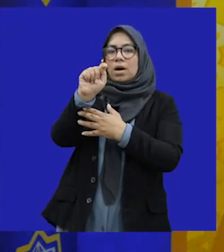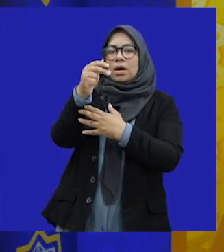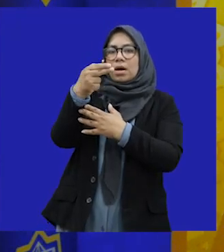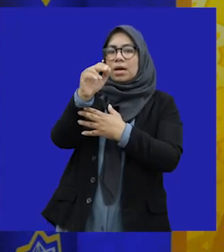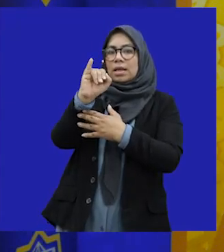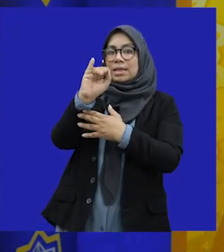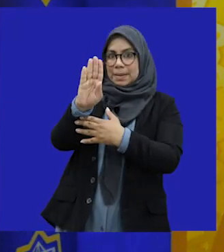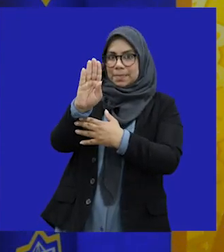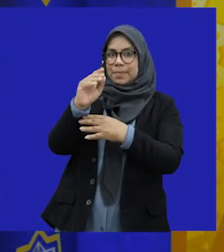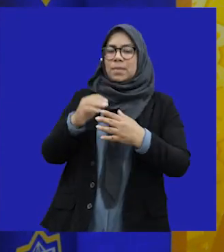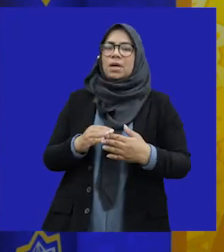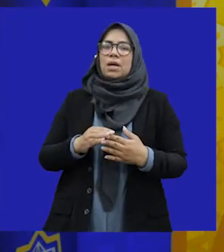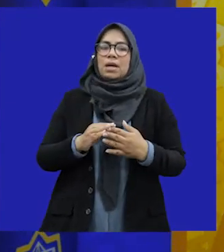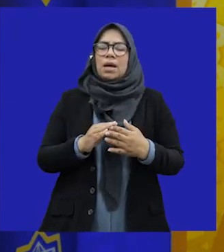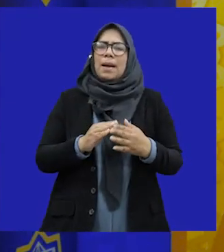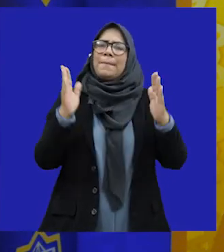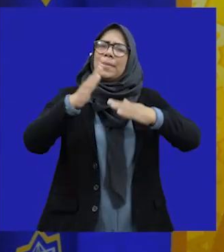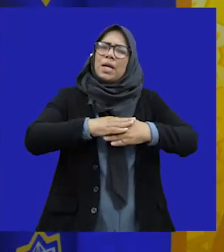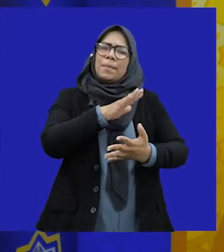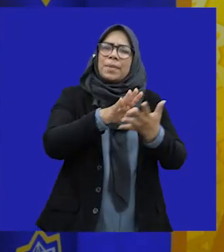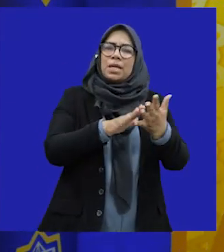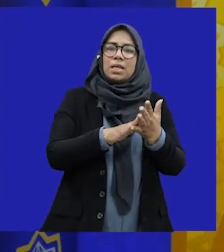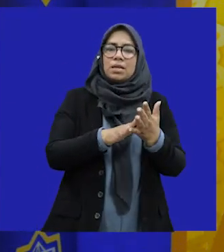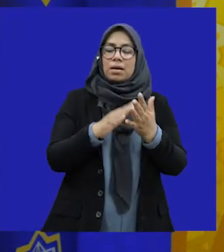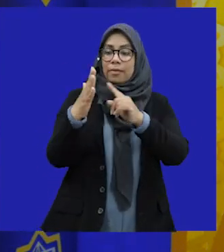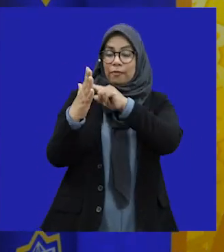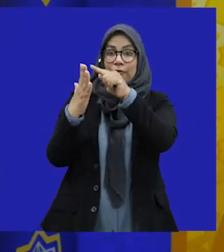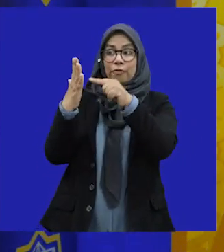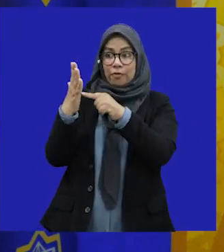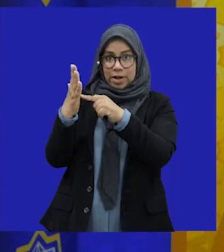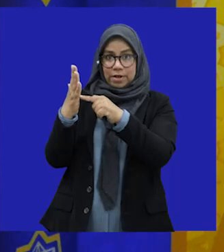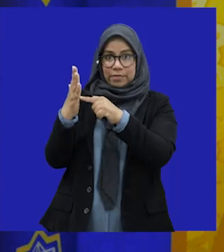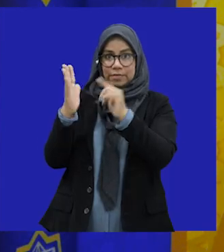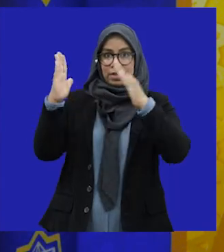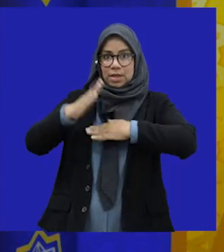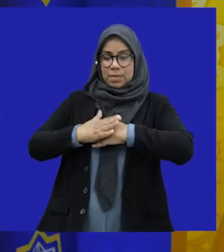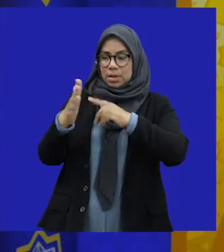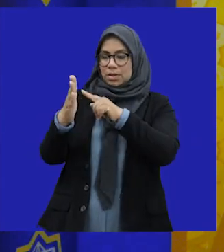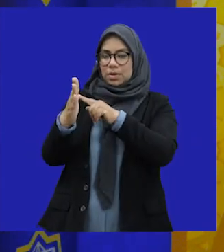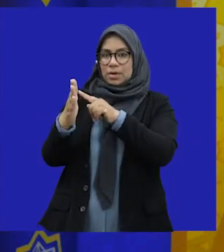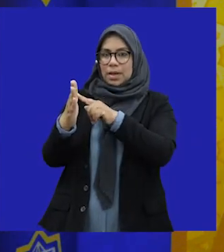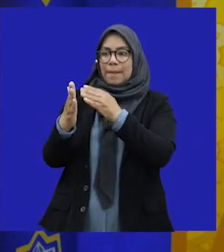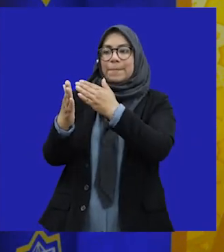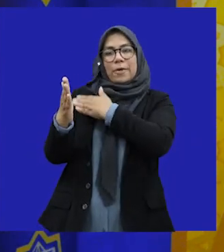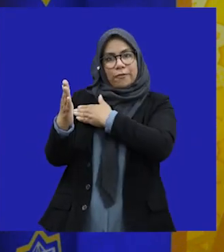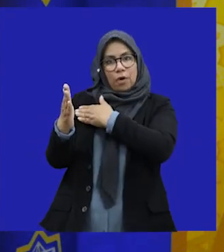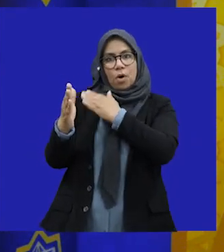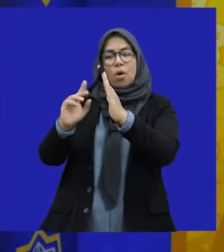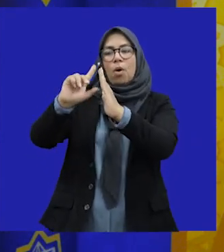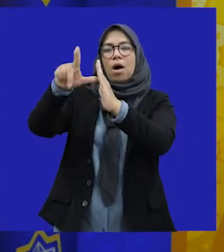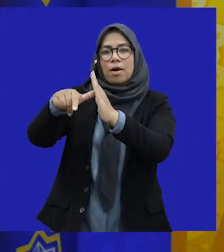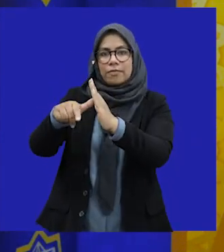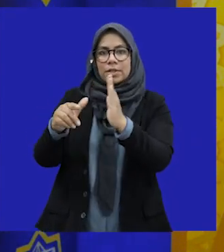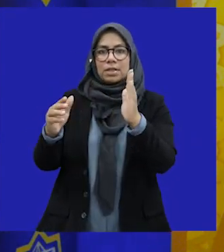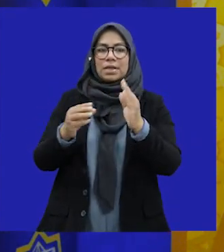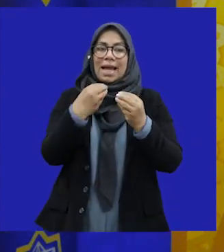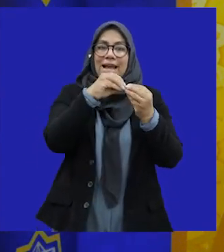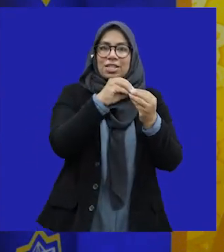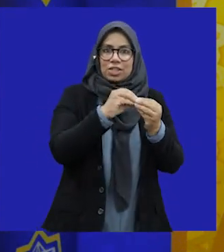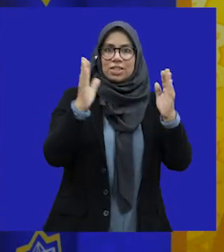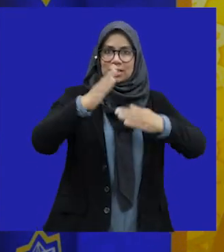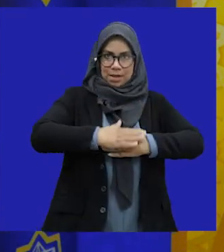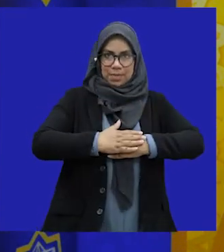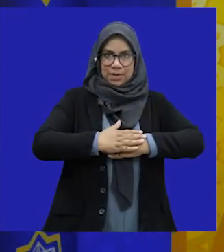some before the obligatory prayers and some after the obligatory prayers. And there are other